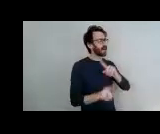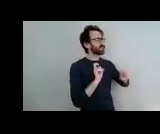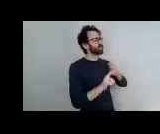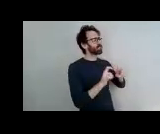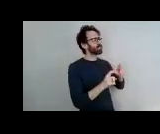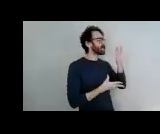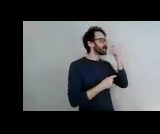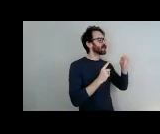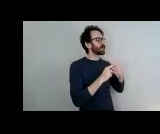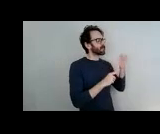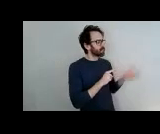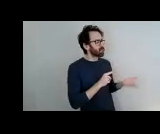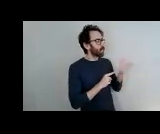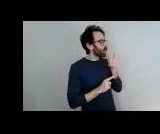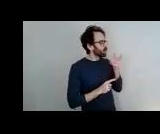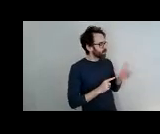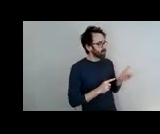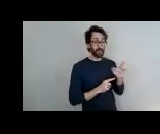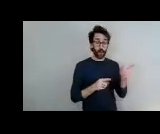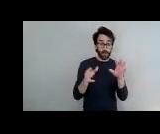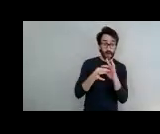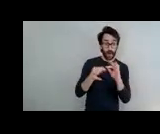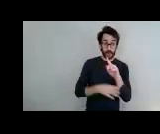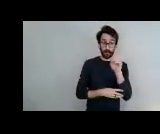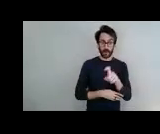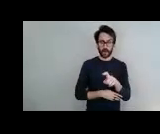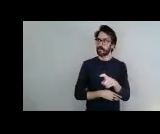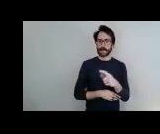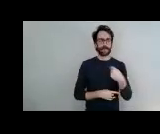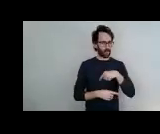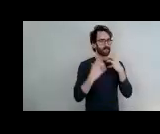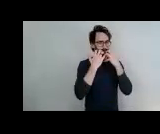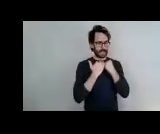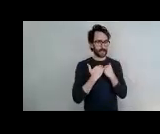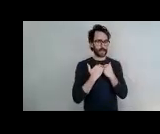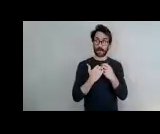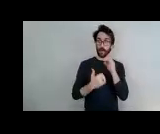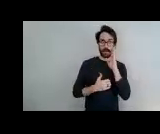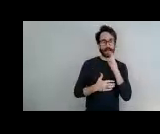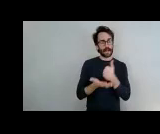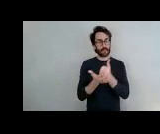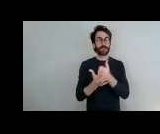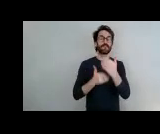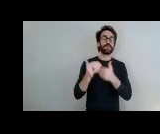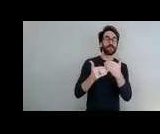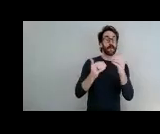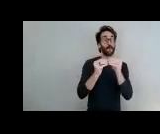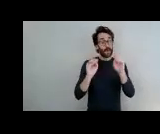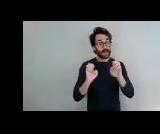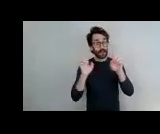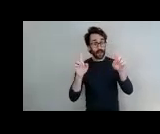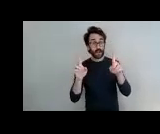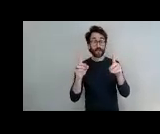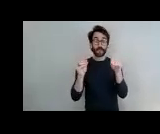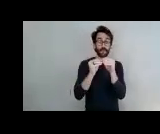street. Your comments, your questions are really important to us because that can help us on the education side. It can help us develop